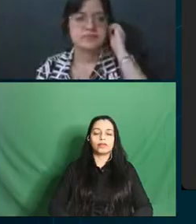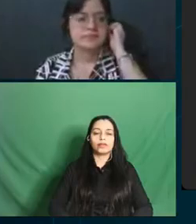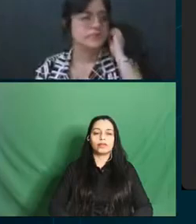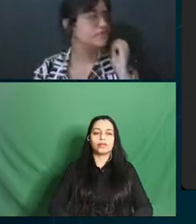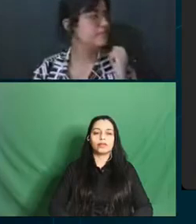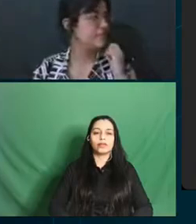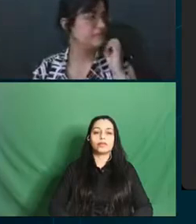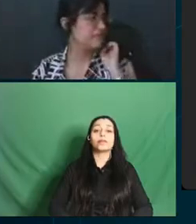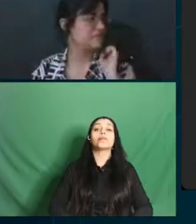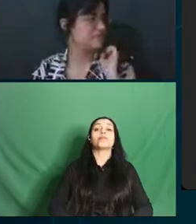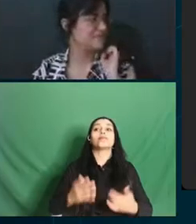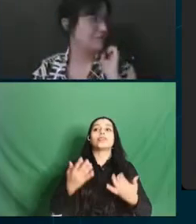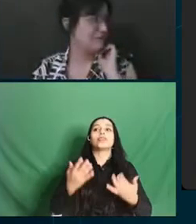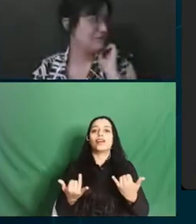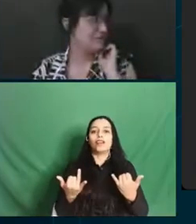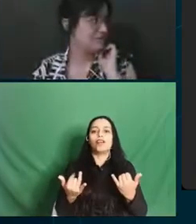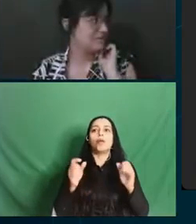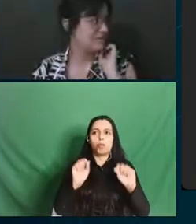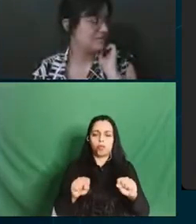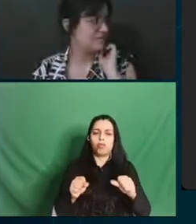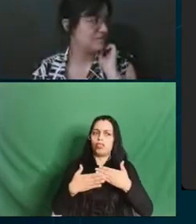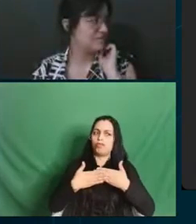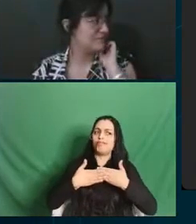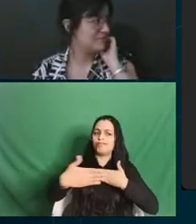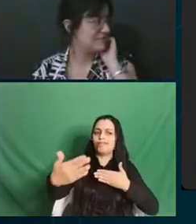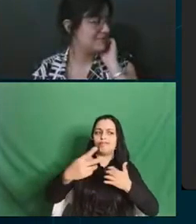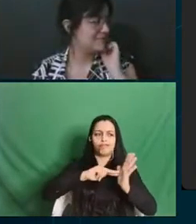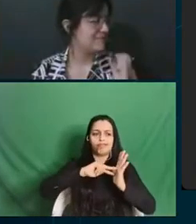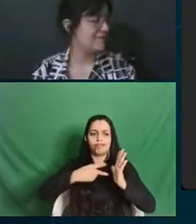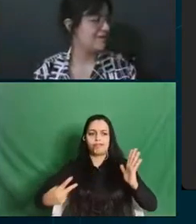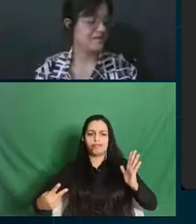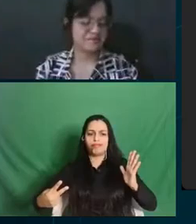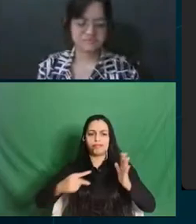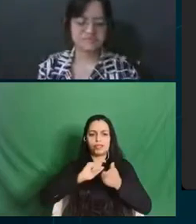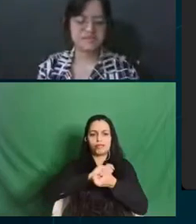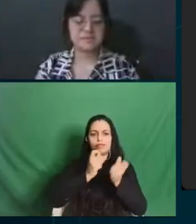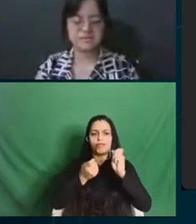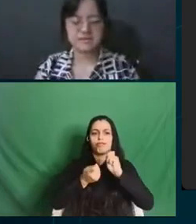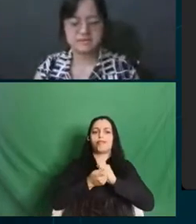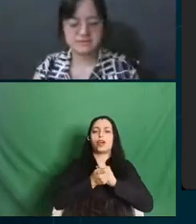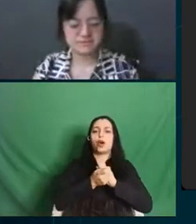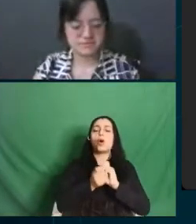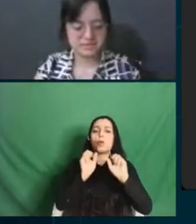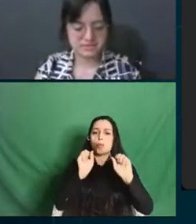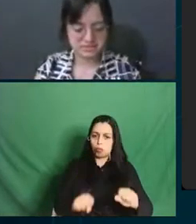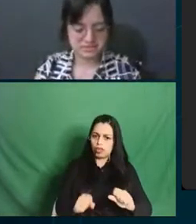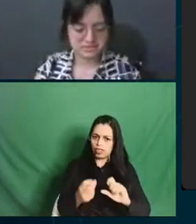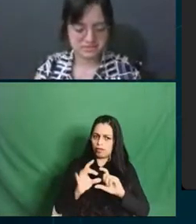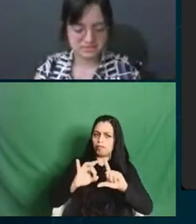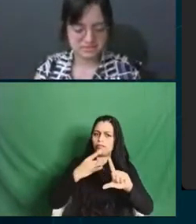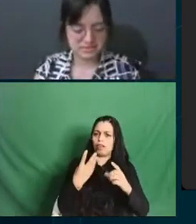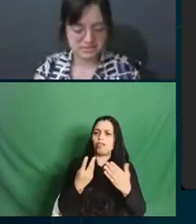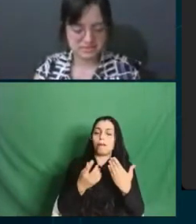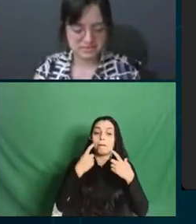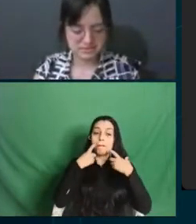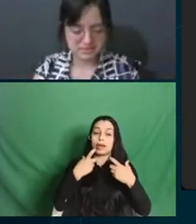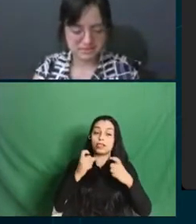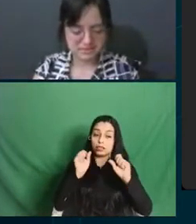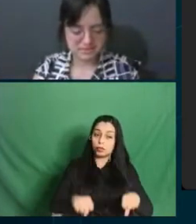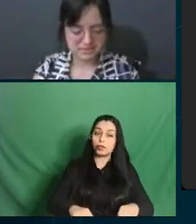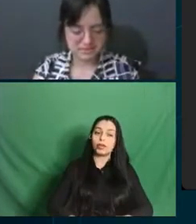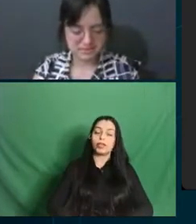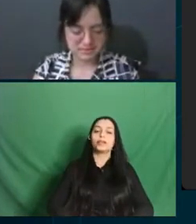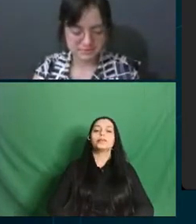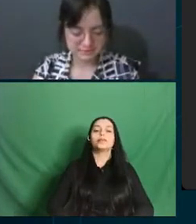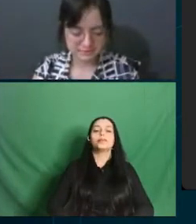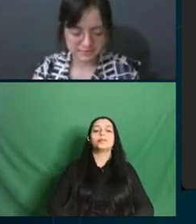there's a question from Leo about small manufacturing companies. I don't know if you want to take that one. Yeah, I